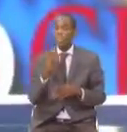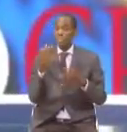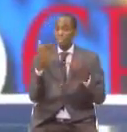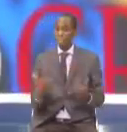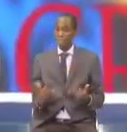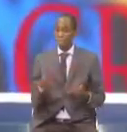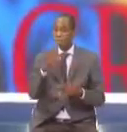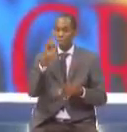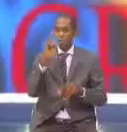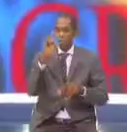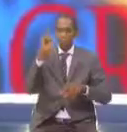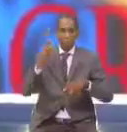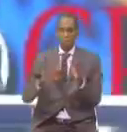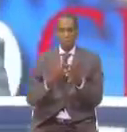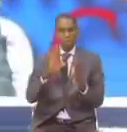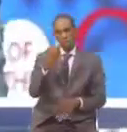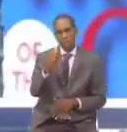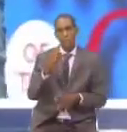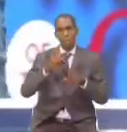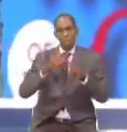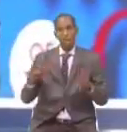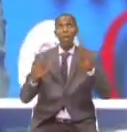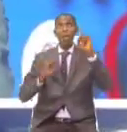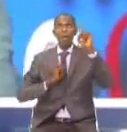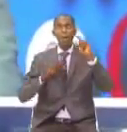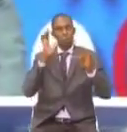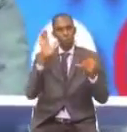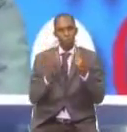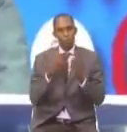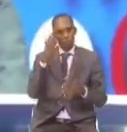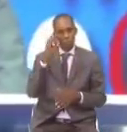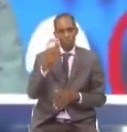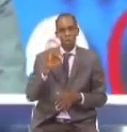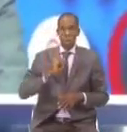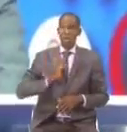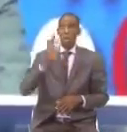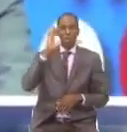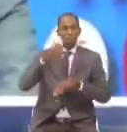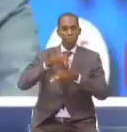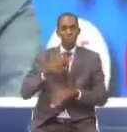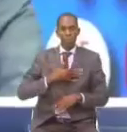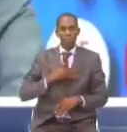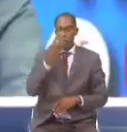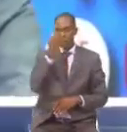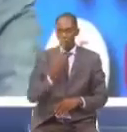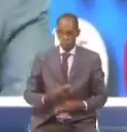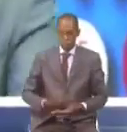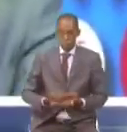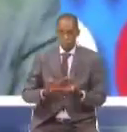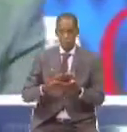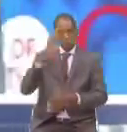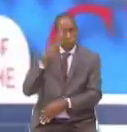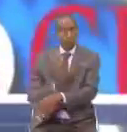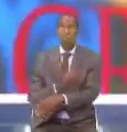it yourself, but I'll do it for you. I'll send my only begotten Son. He will die for you.